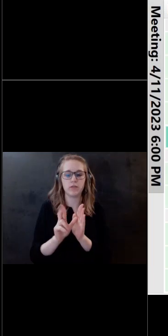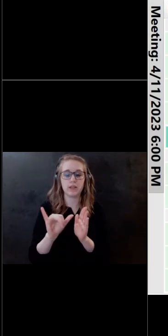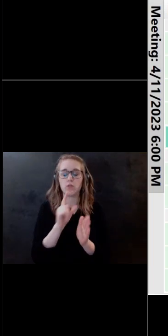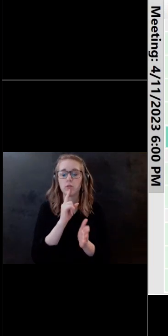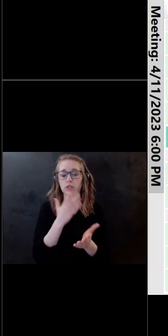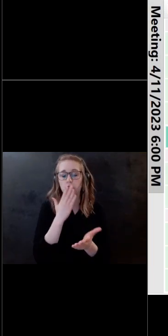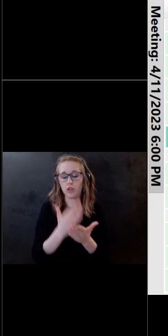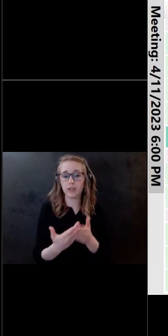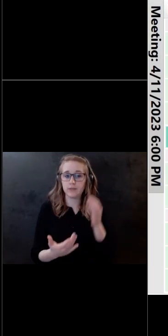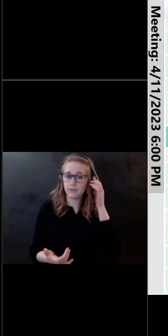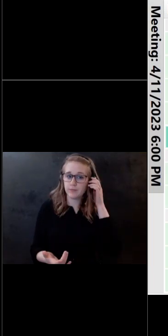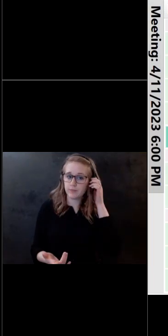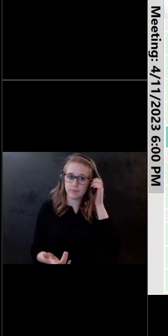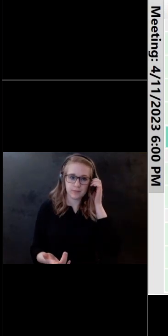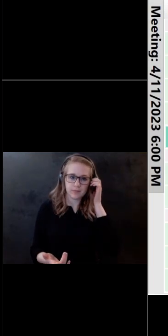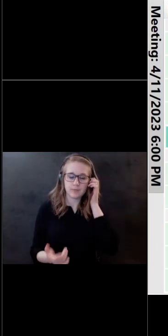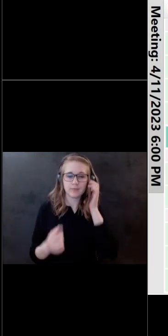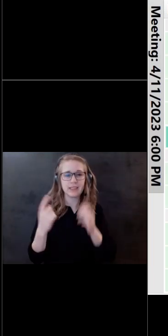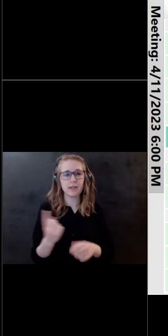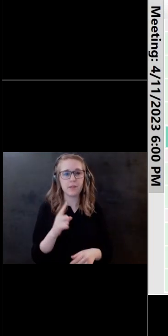but I think it's something that we need